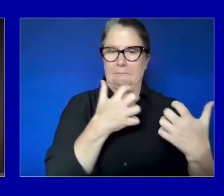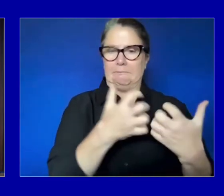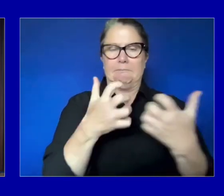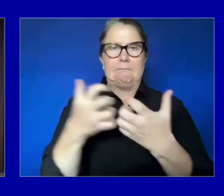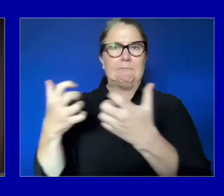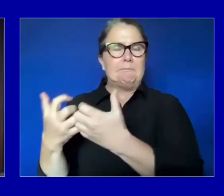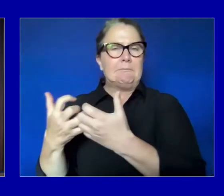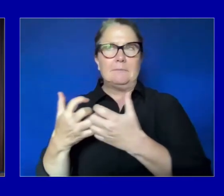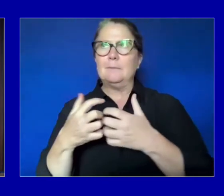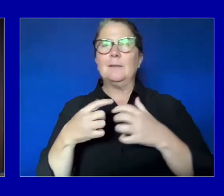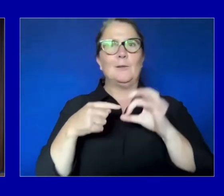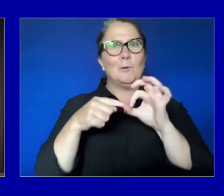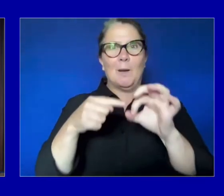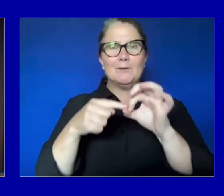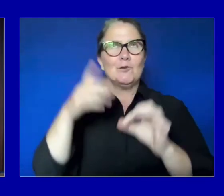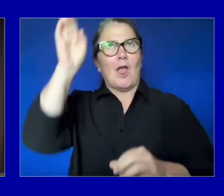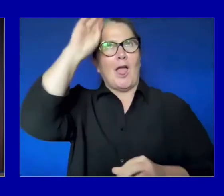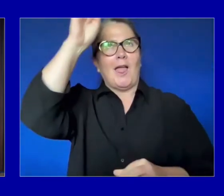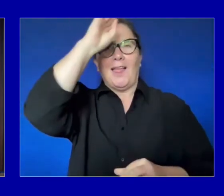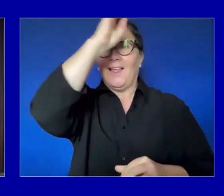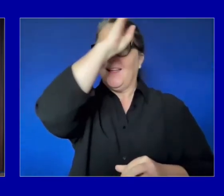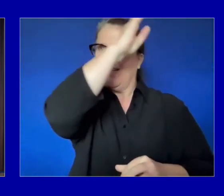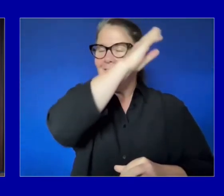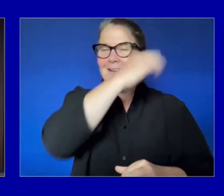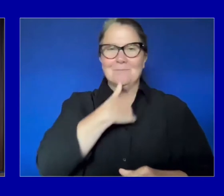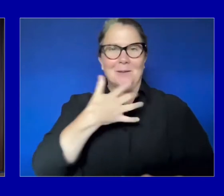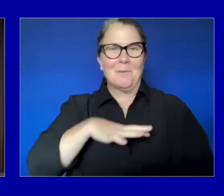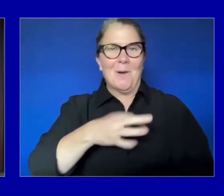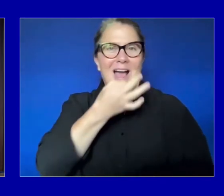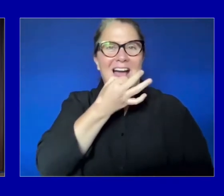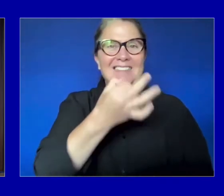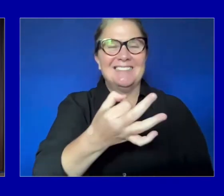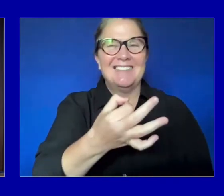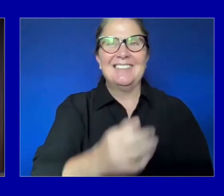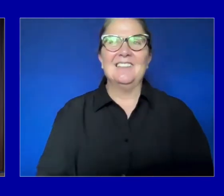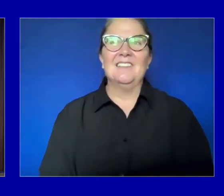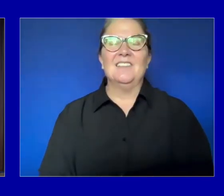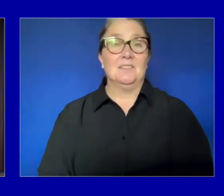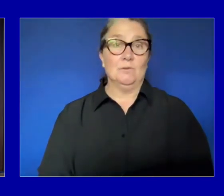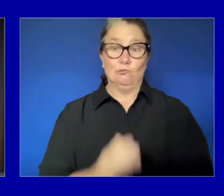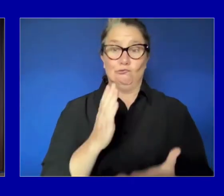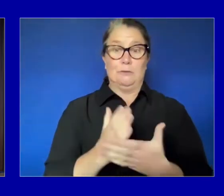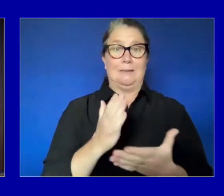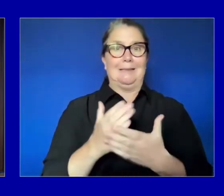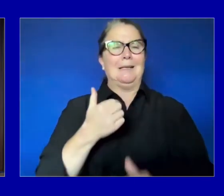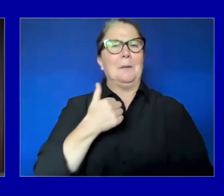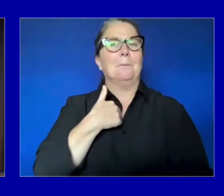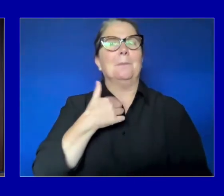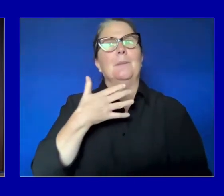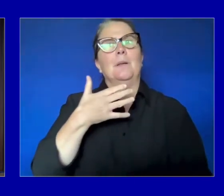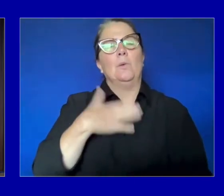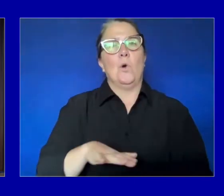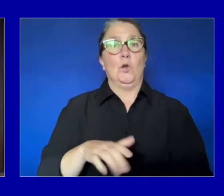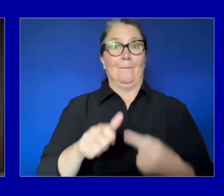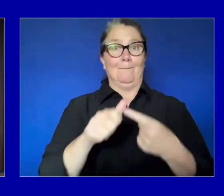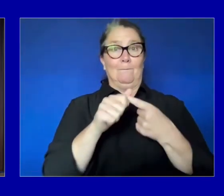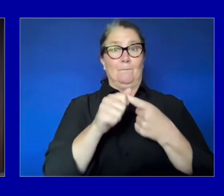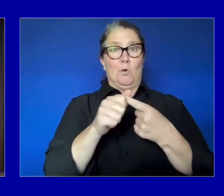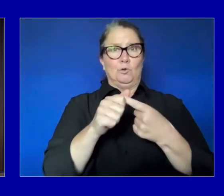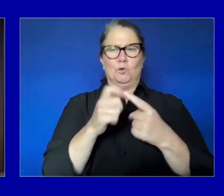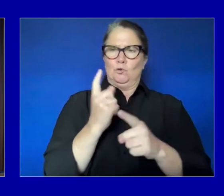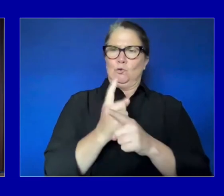but first of all, I think, um, I'd like to go a little bit into talking about contemporary